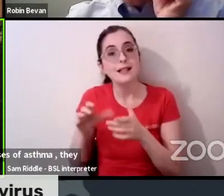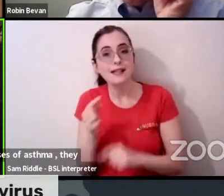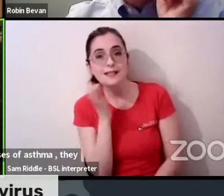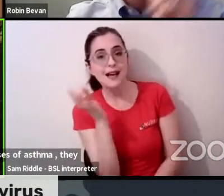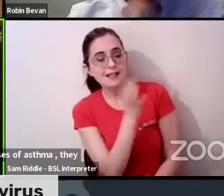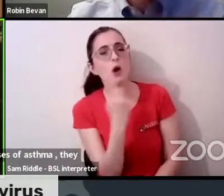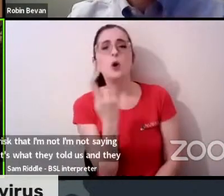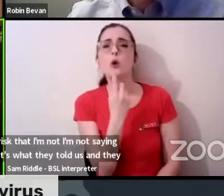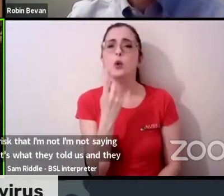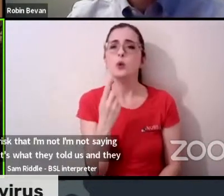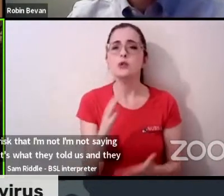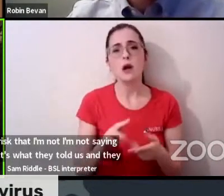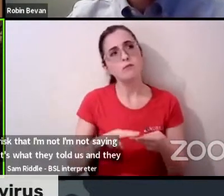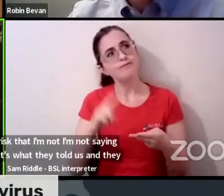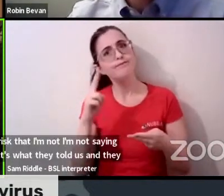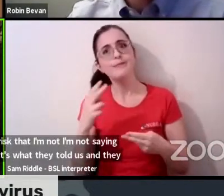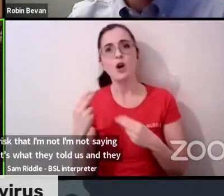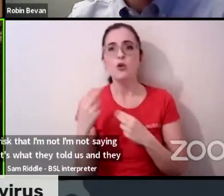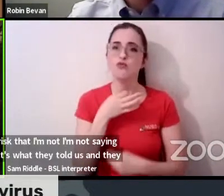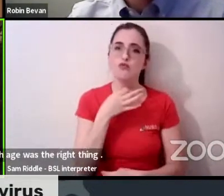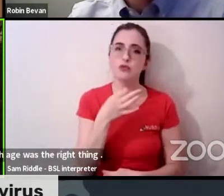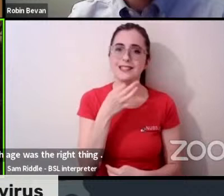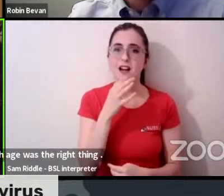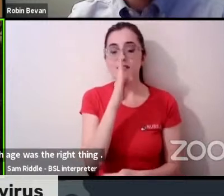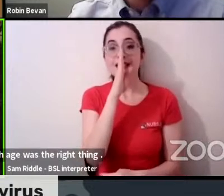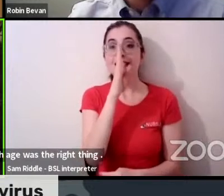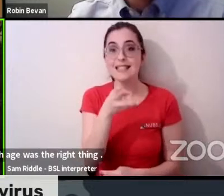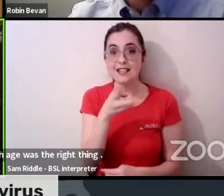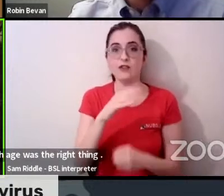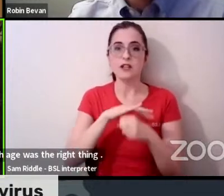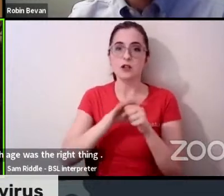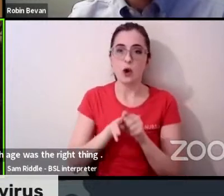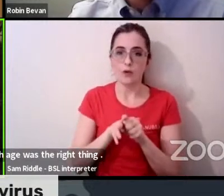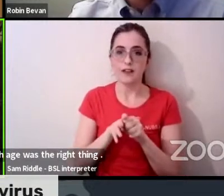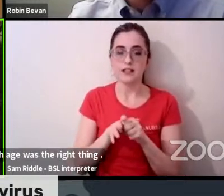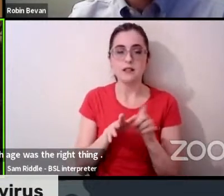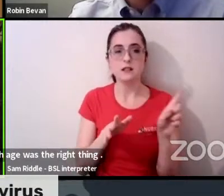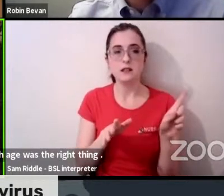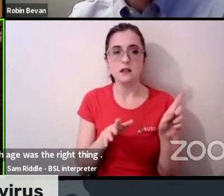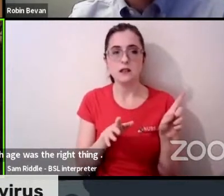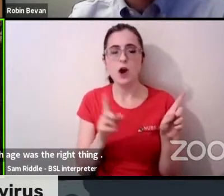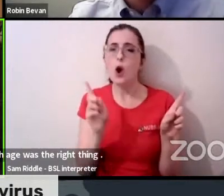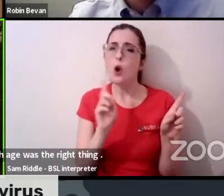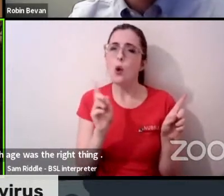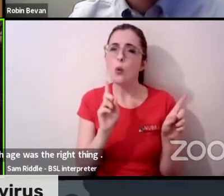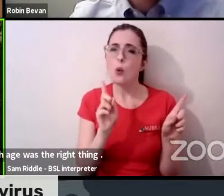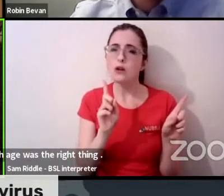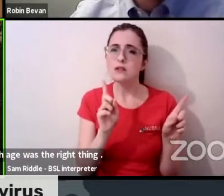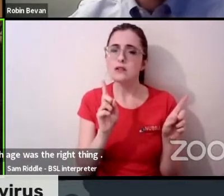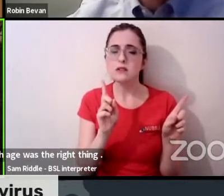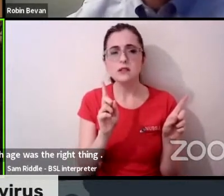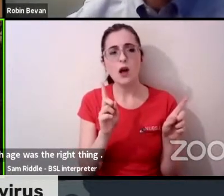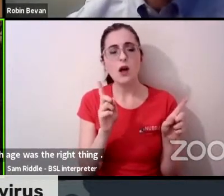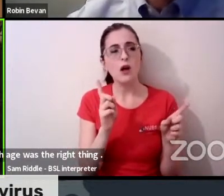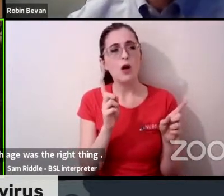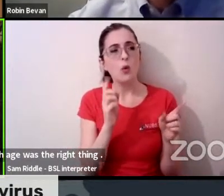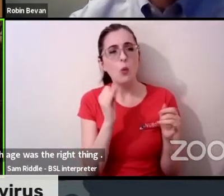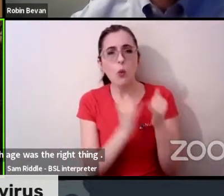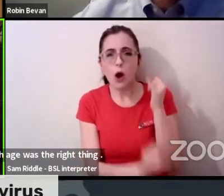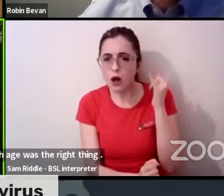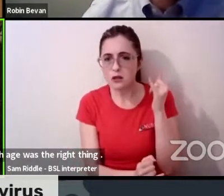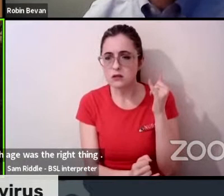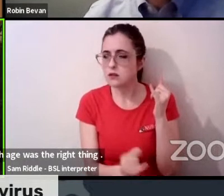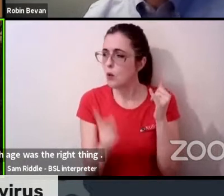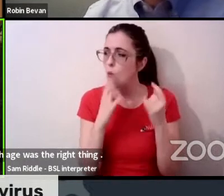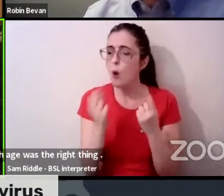risk of serious COVID, there is another question. There's a question of what would most disrupt the running of a key